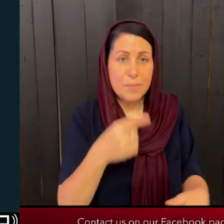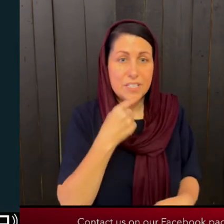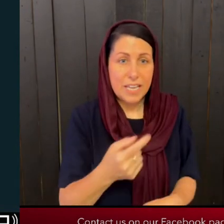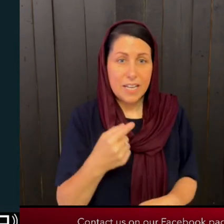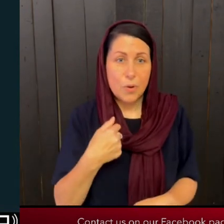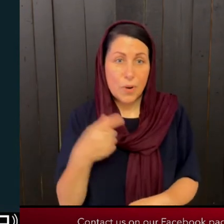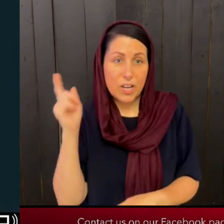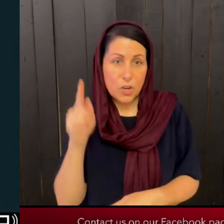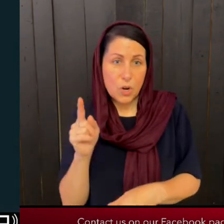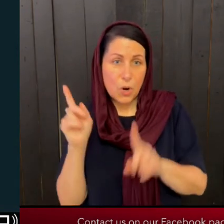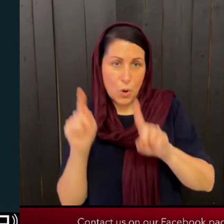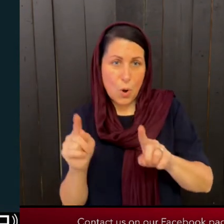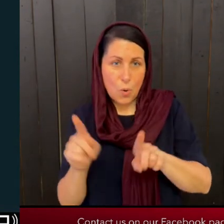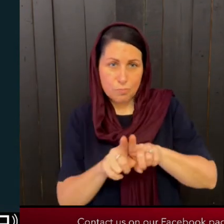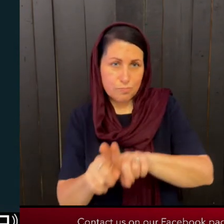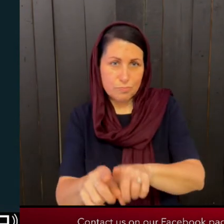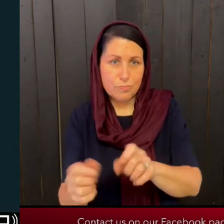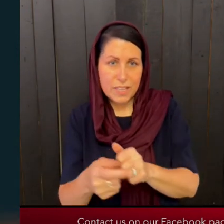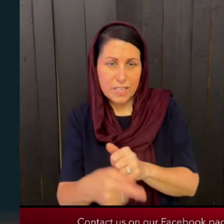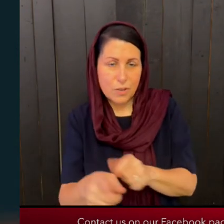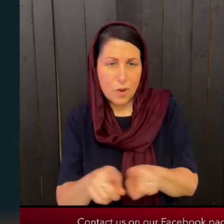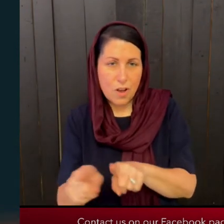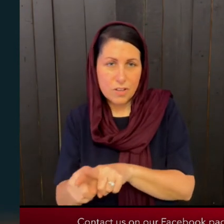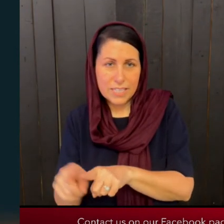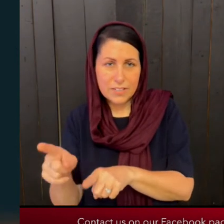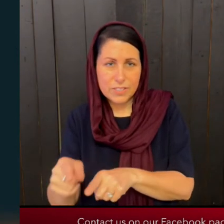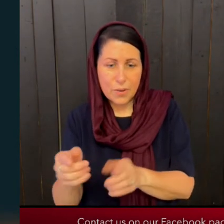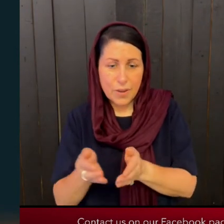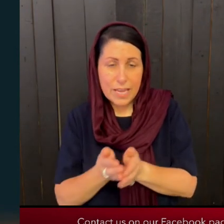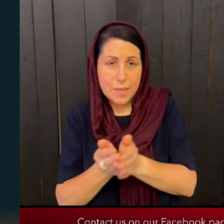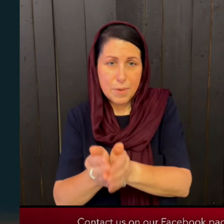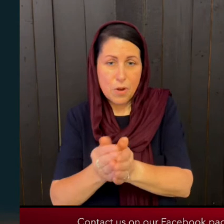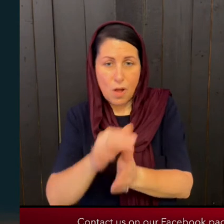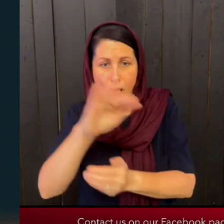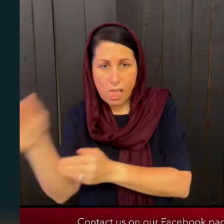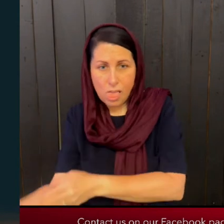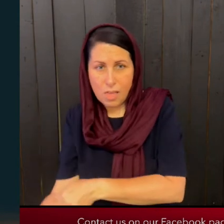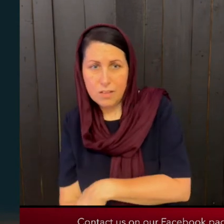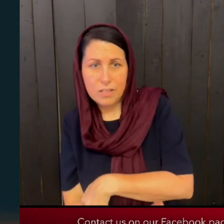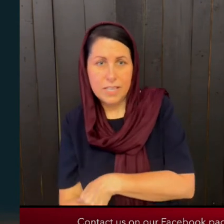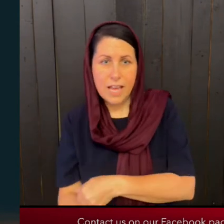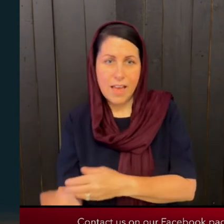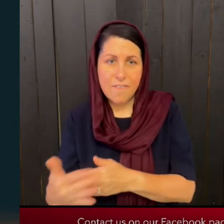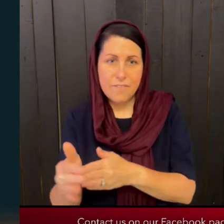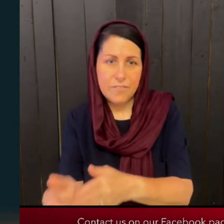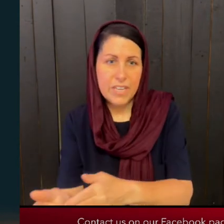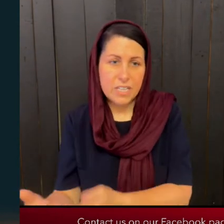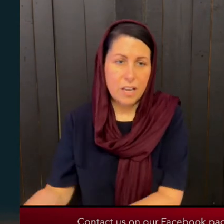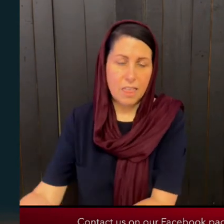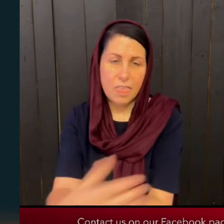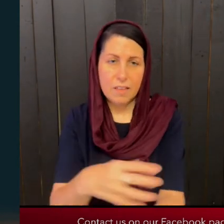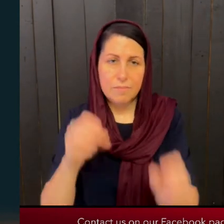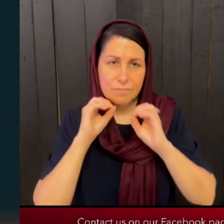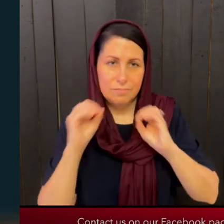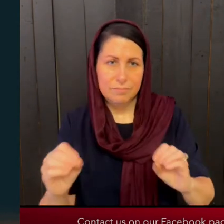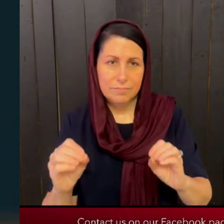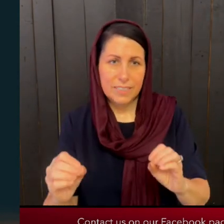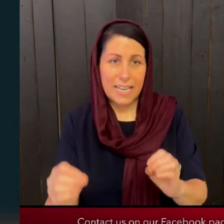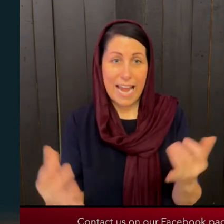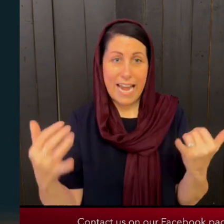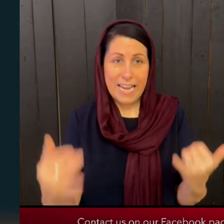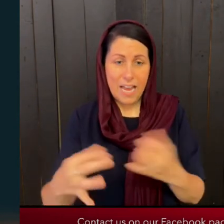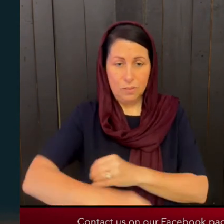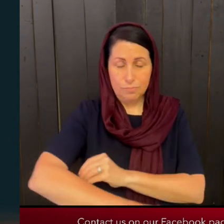got into the boat, and that night they caught nothing. But when the day was now breaking, Jesus stood on the beach, yet